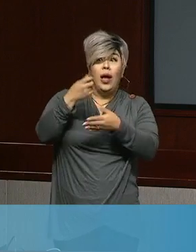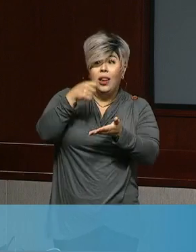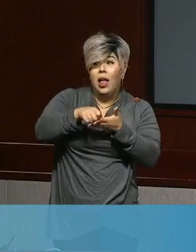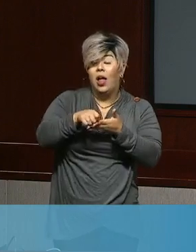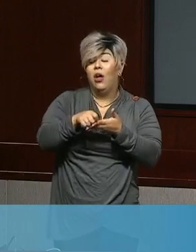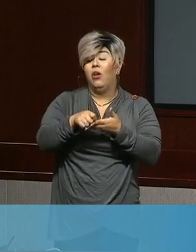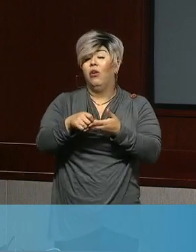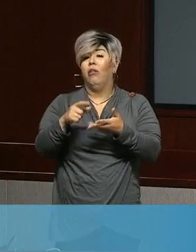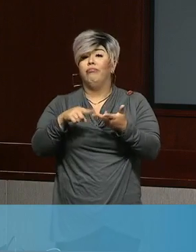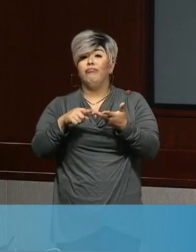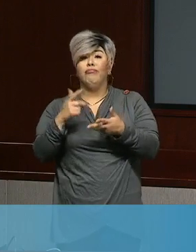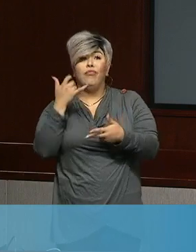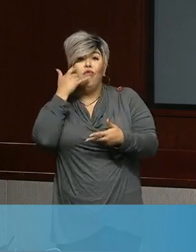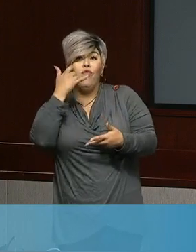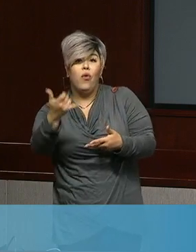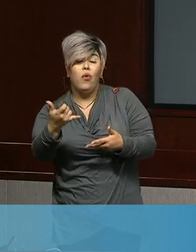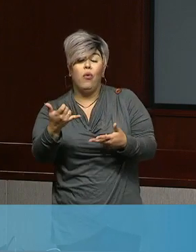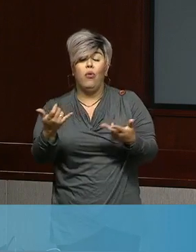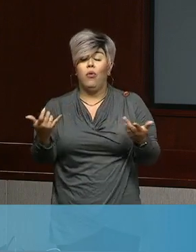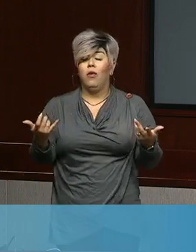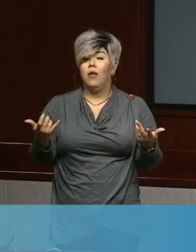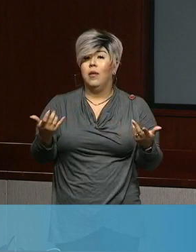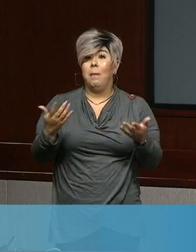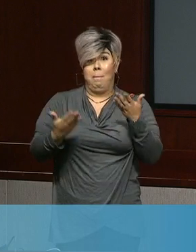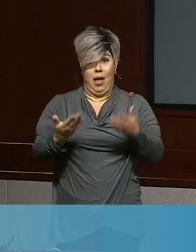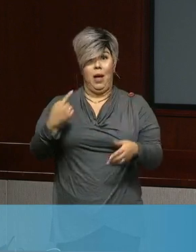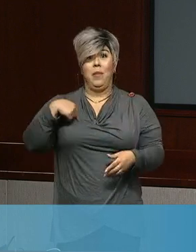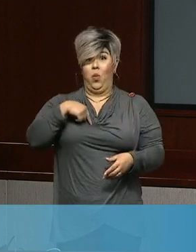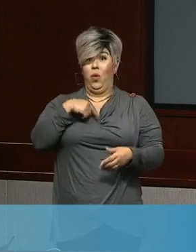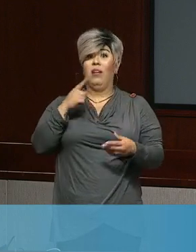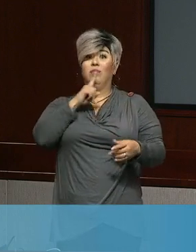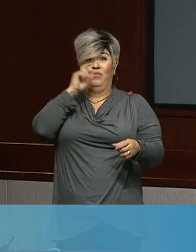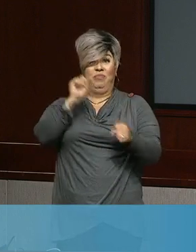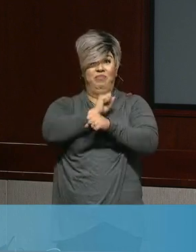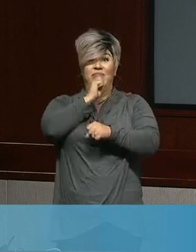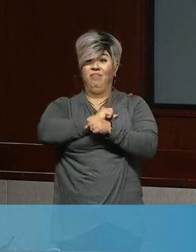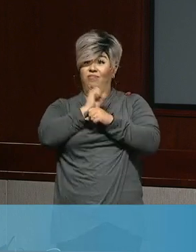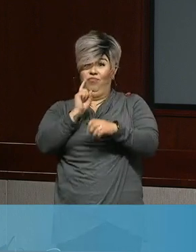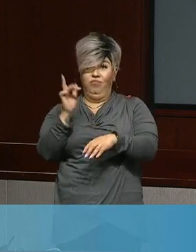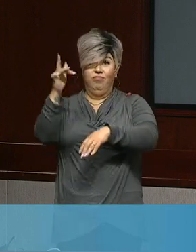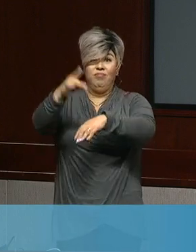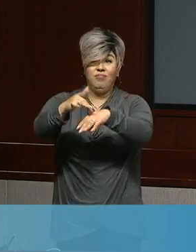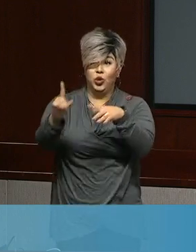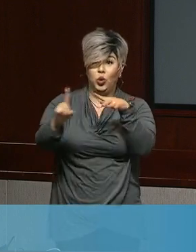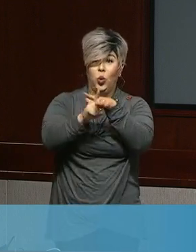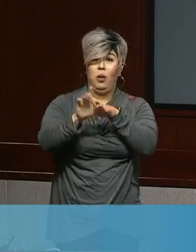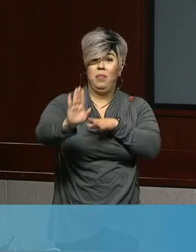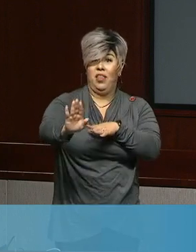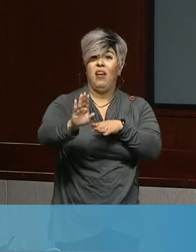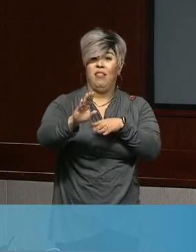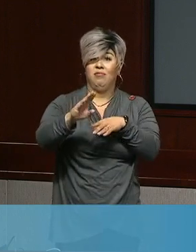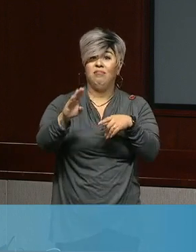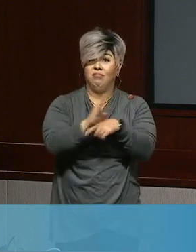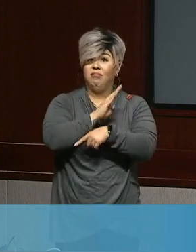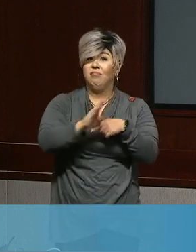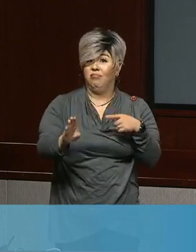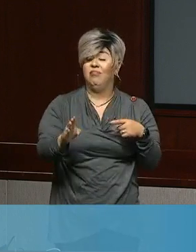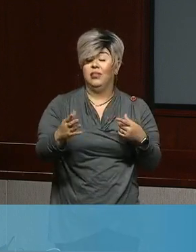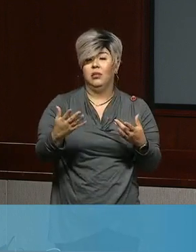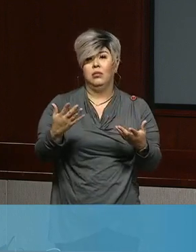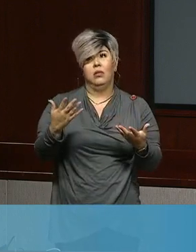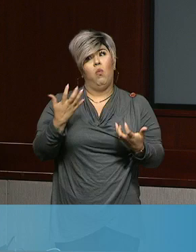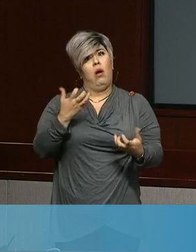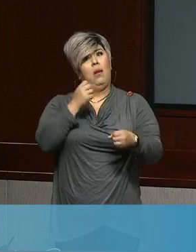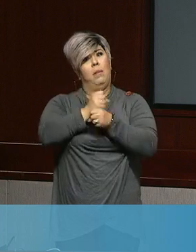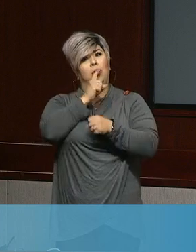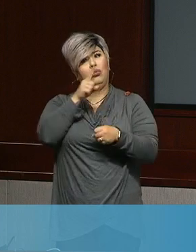call, and it could be a physical visit from a local public health official, again, to make sure that